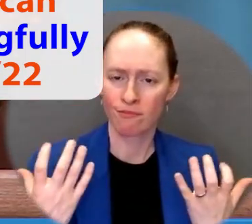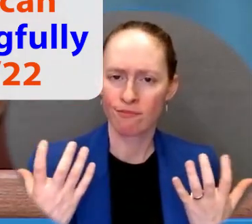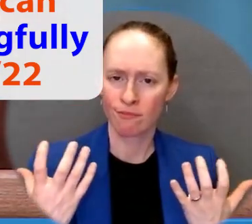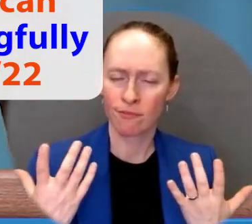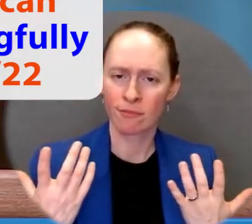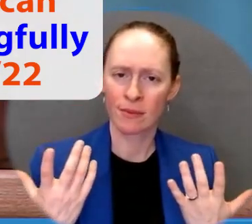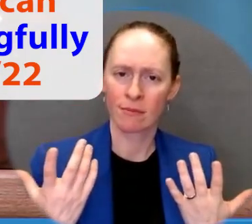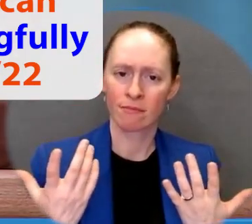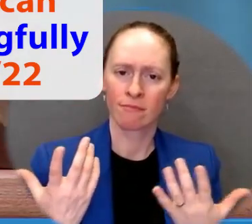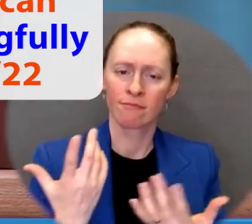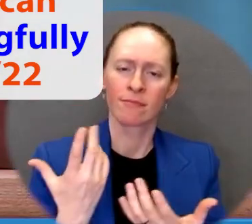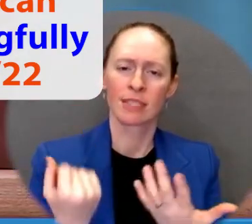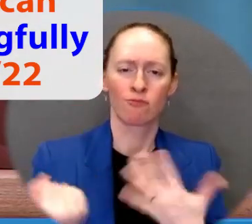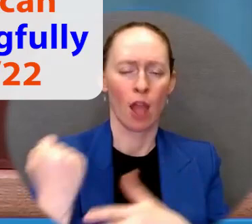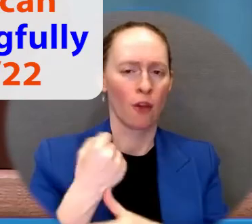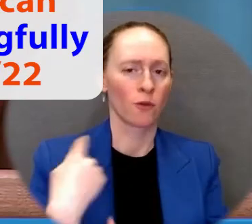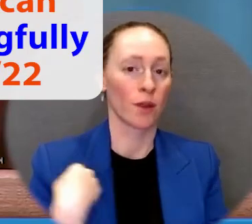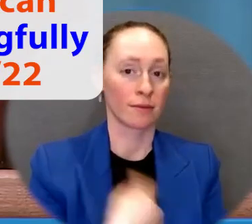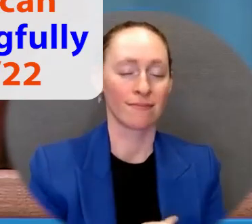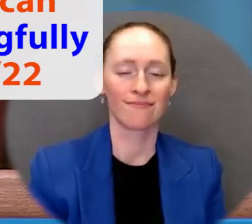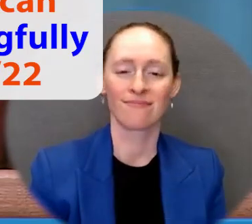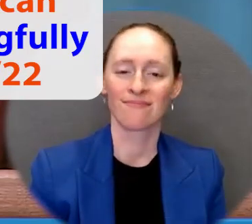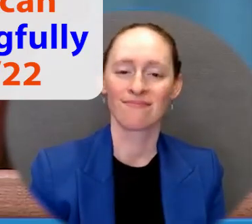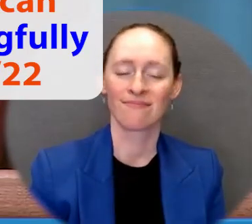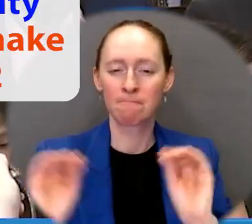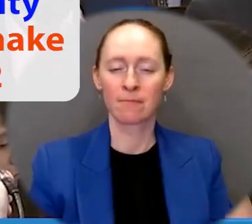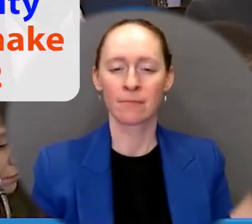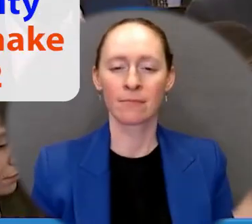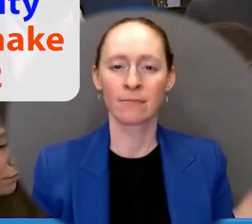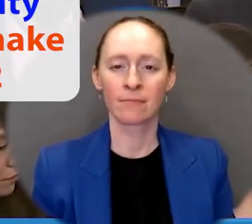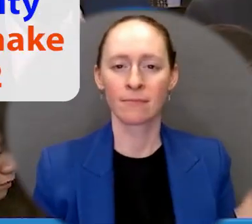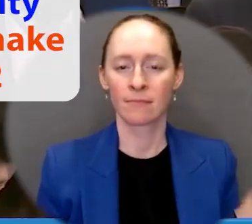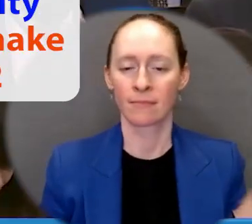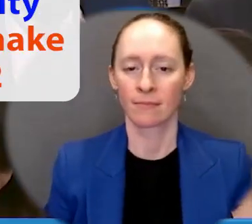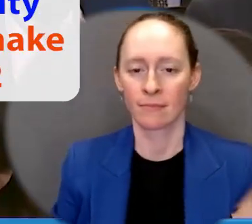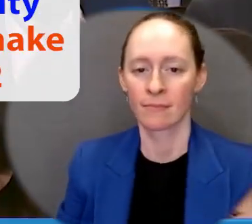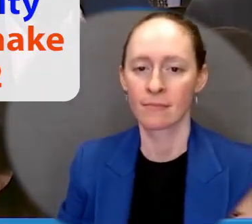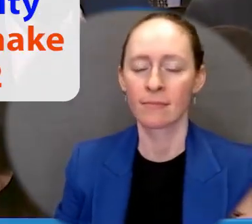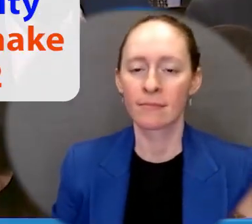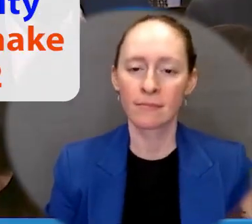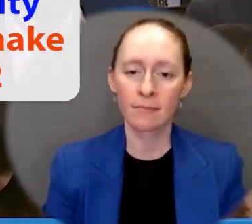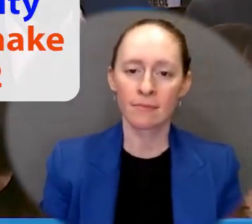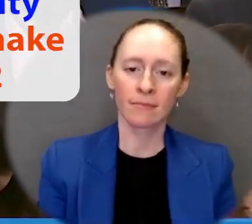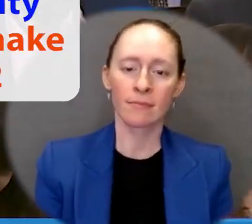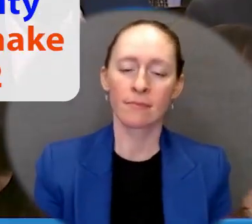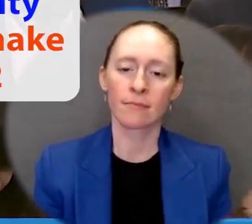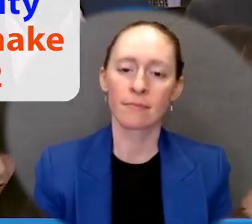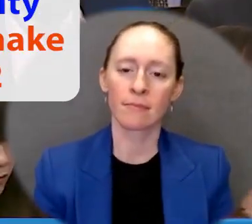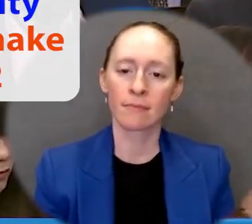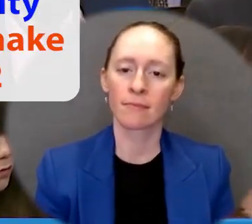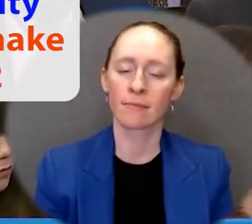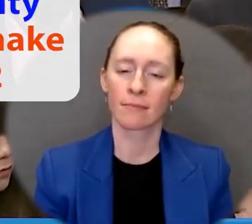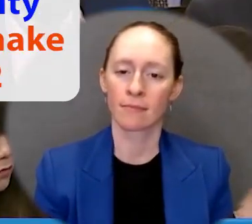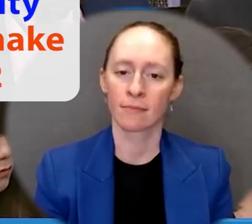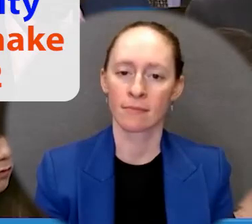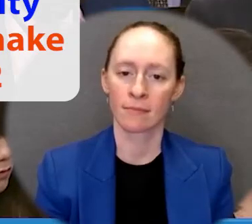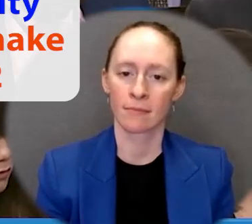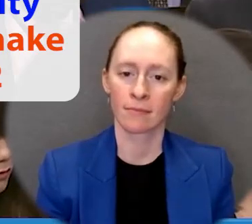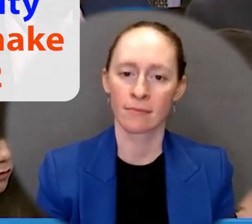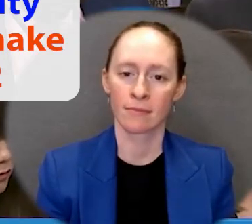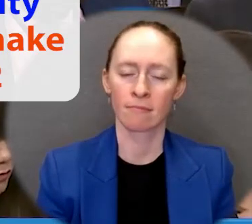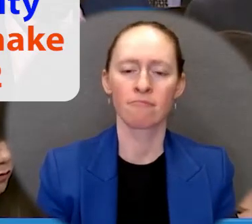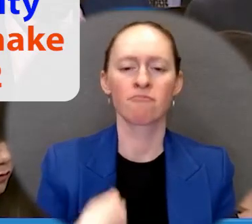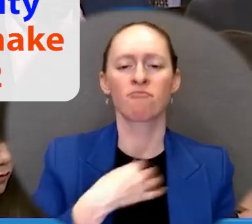don't want to get into specific individuals from here. You were asked previously about the security assessment regarding Victor